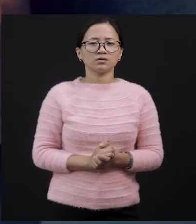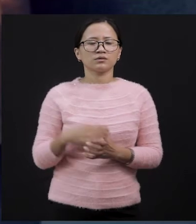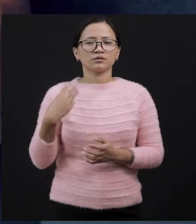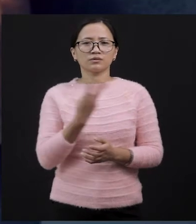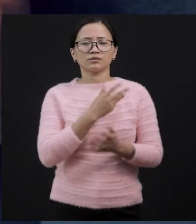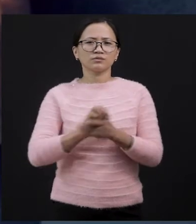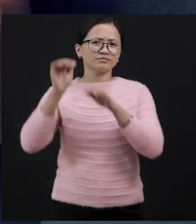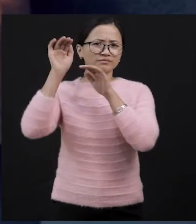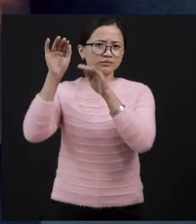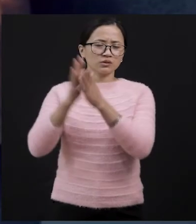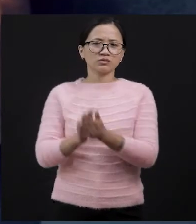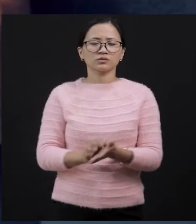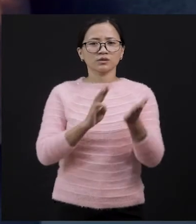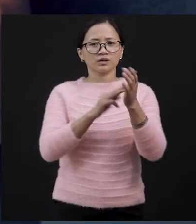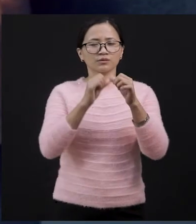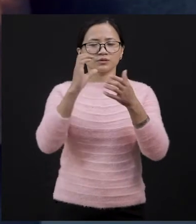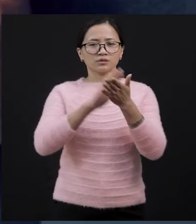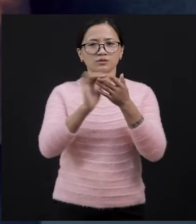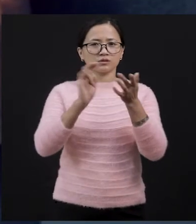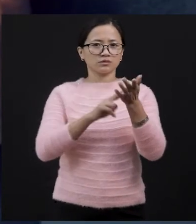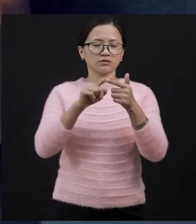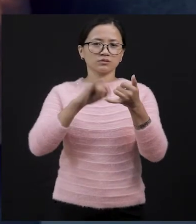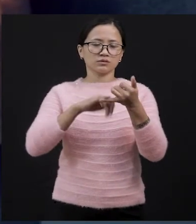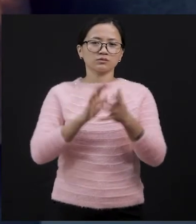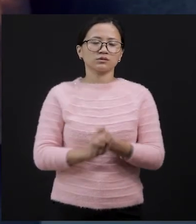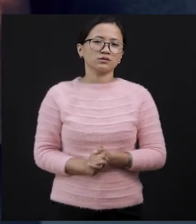we are dependent on all these machines.